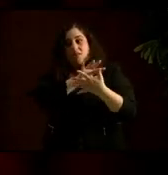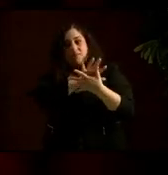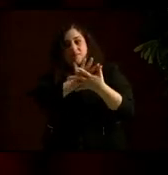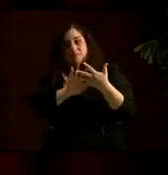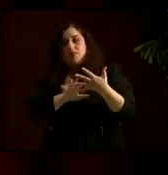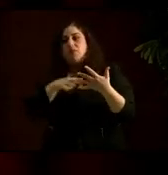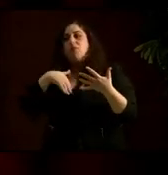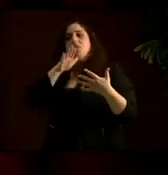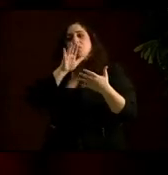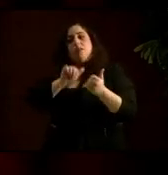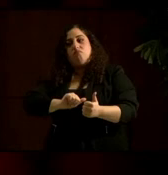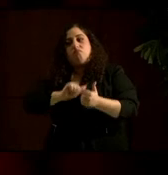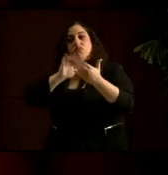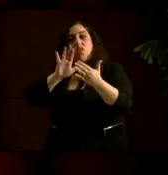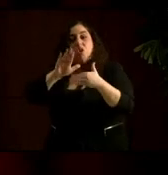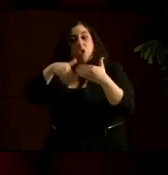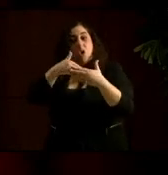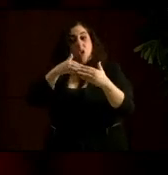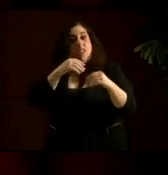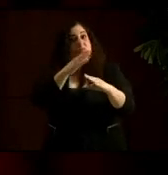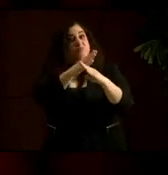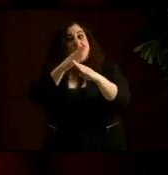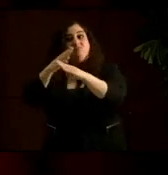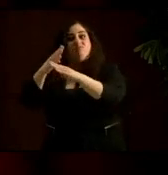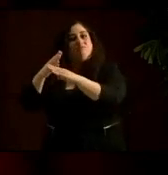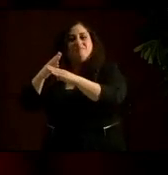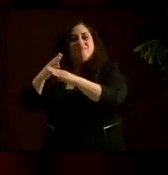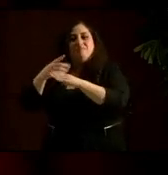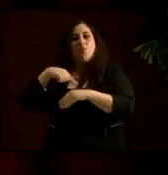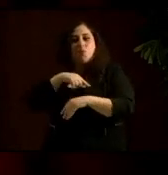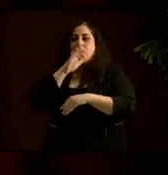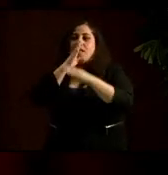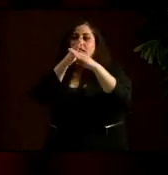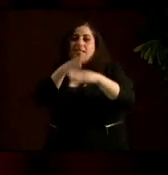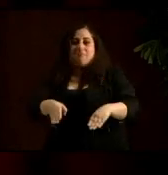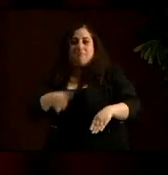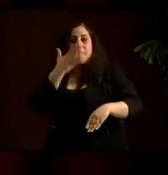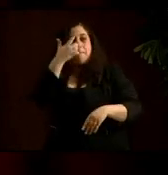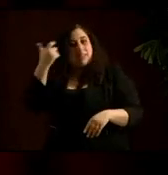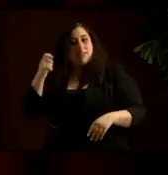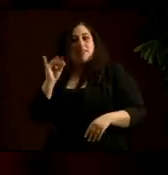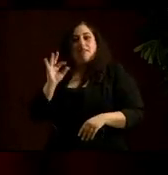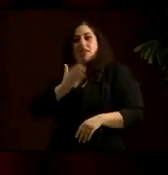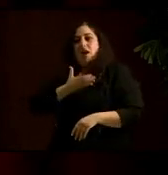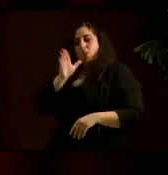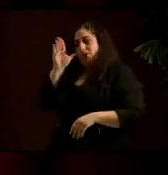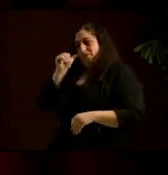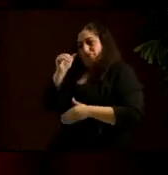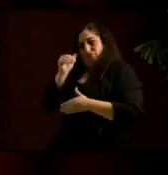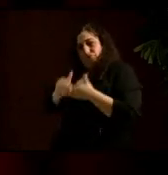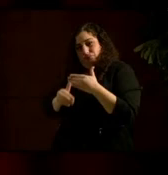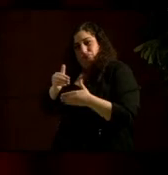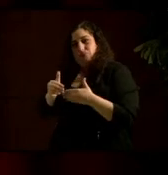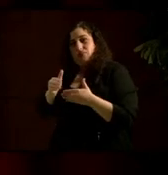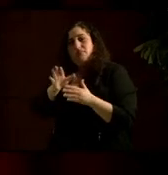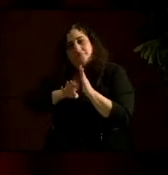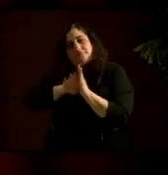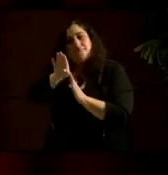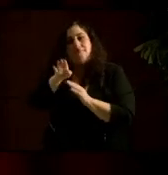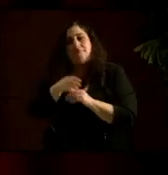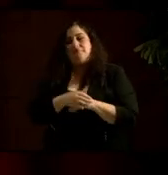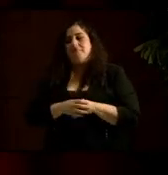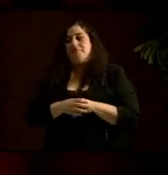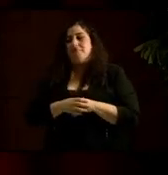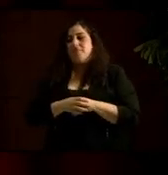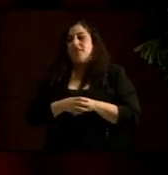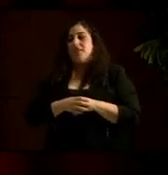In closing, I want to recognize our SDSU campuses are on Kumeyaay land. In our SDSU land